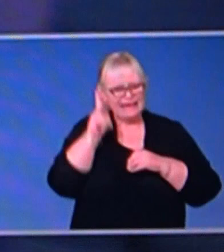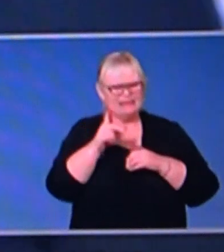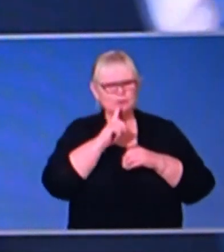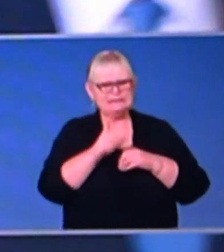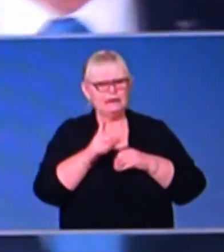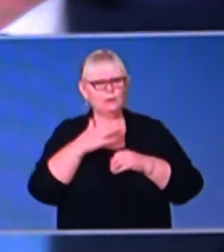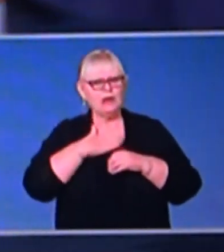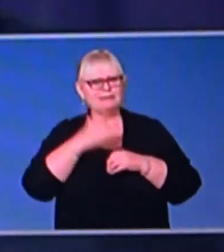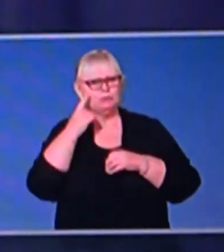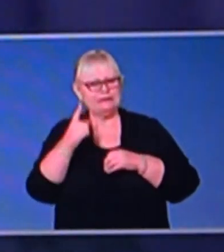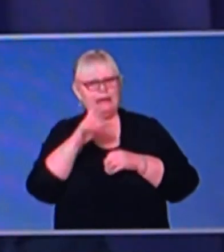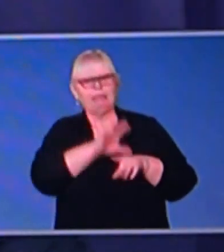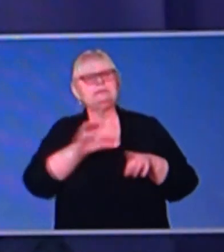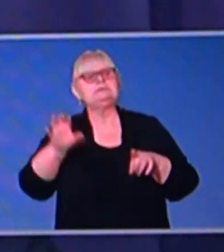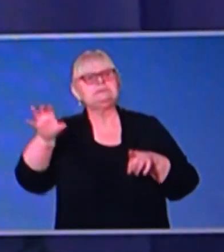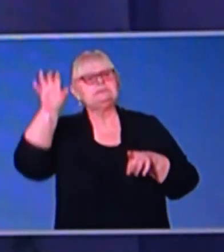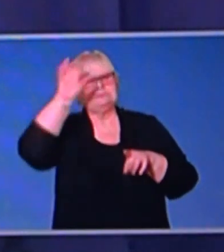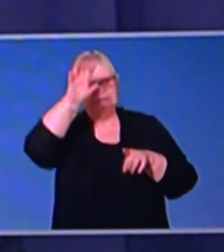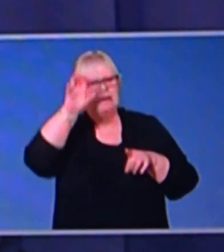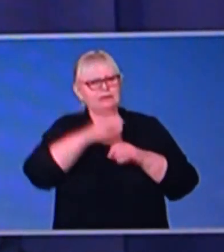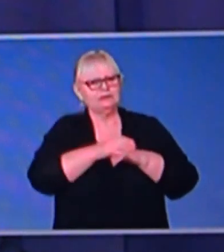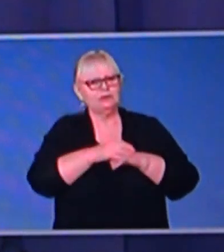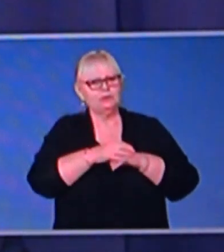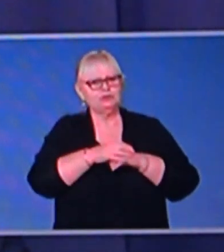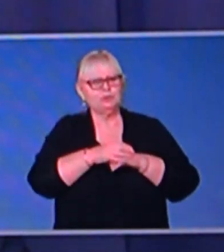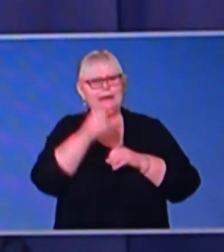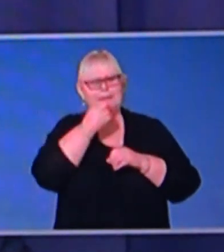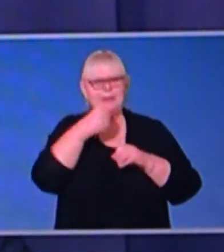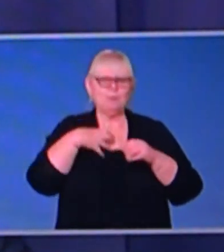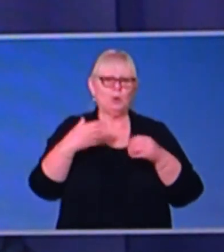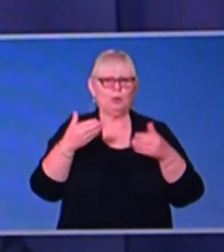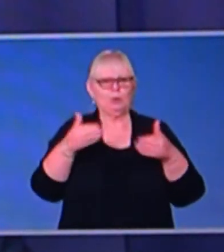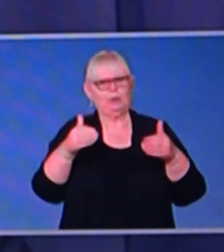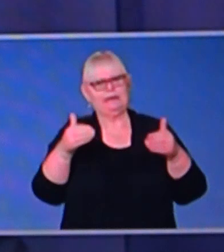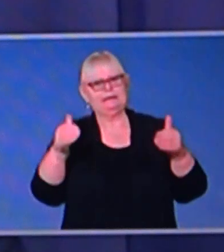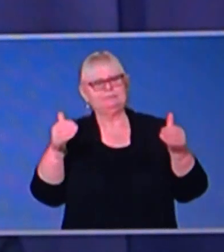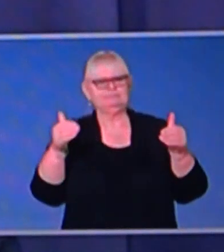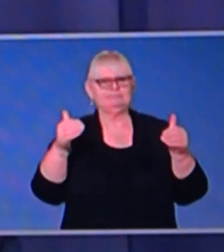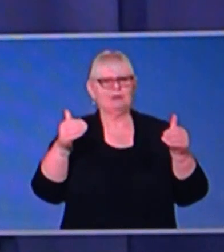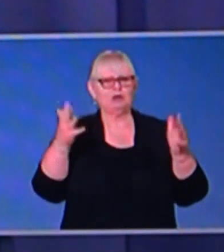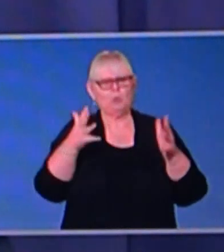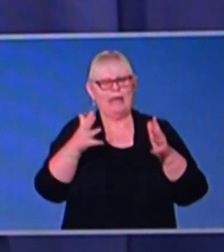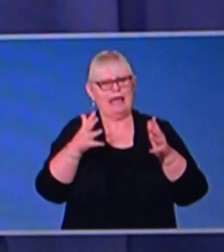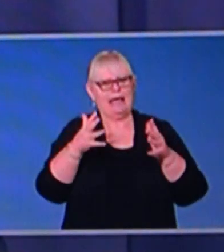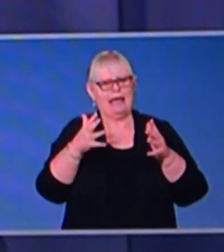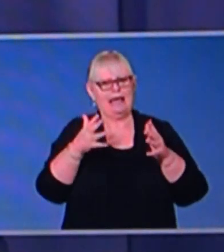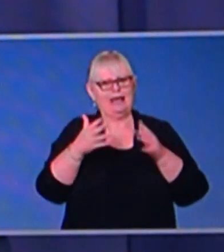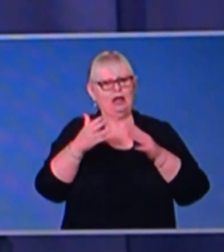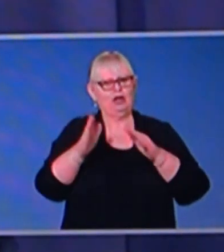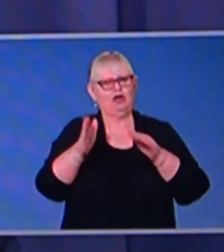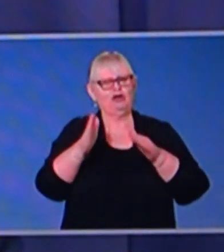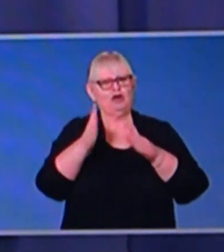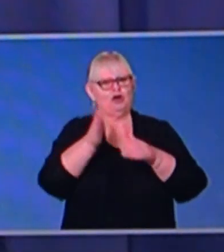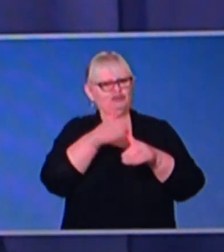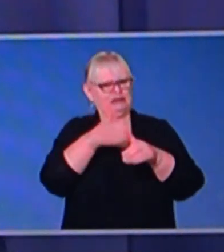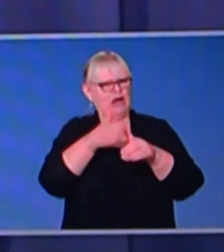that you'd like to see states begin to lift restrictions back maybe potentially to the baseline that was agreed by National